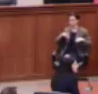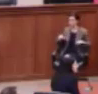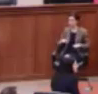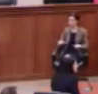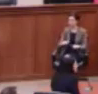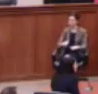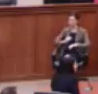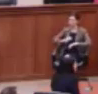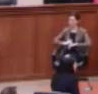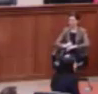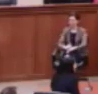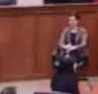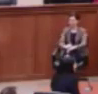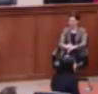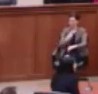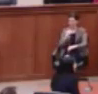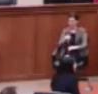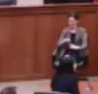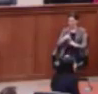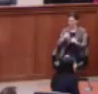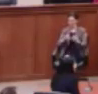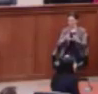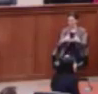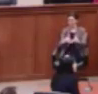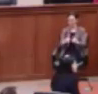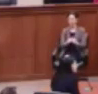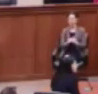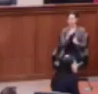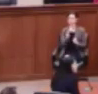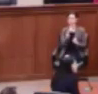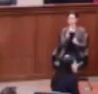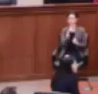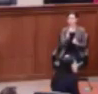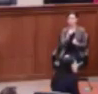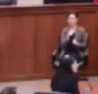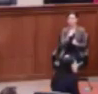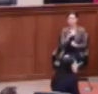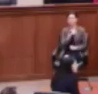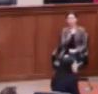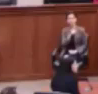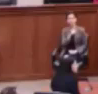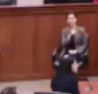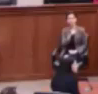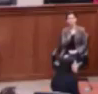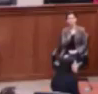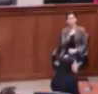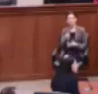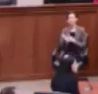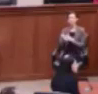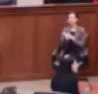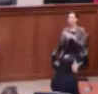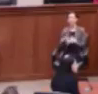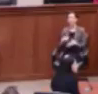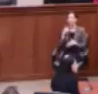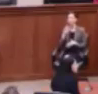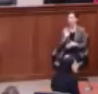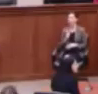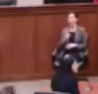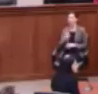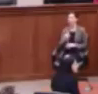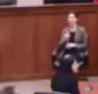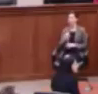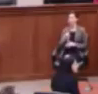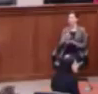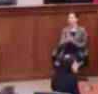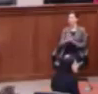in place for this special population of students is the coordinator of our CTE